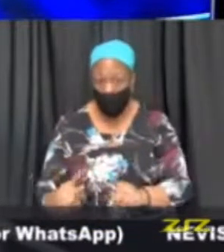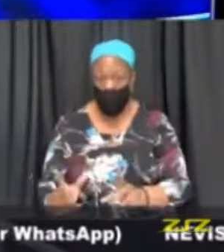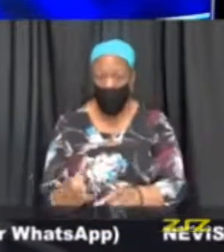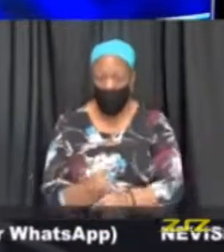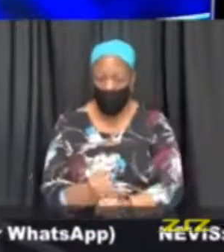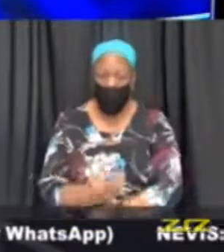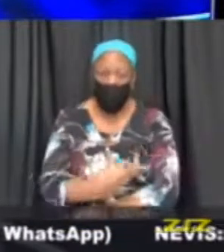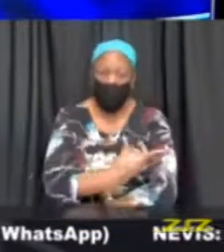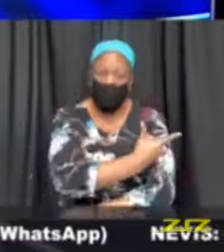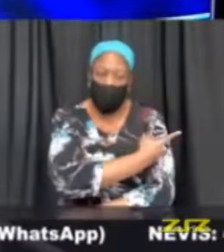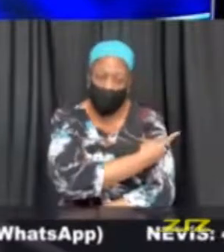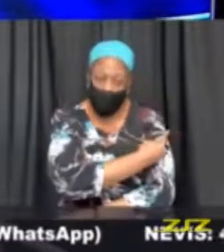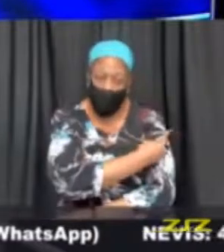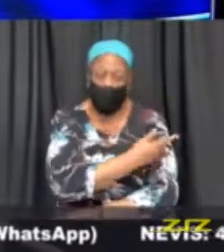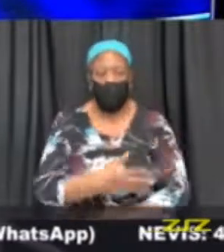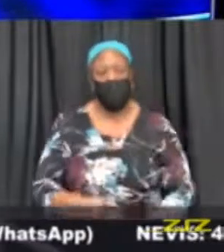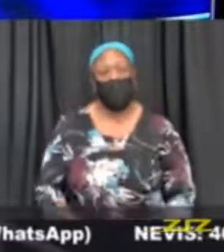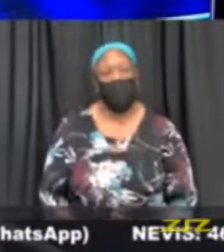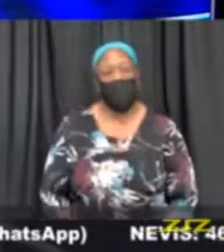Thank you.